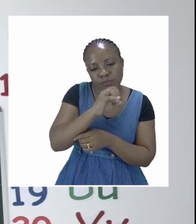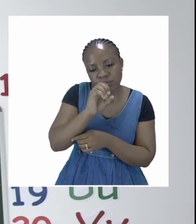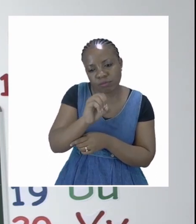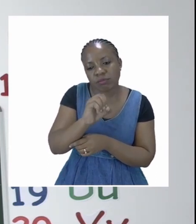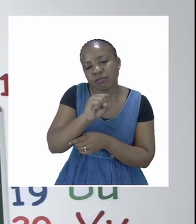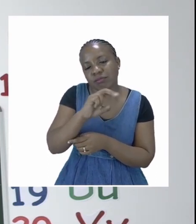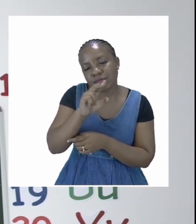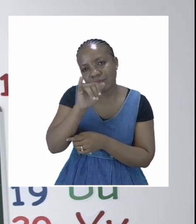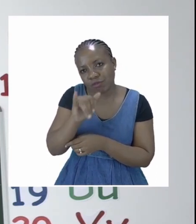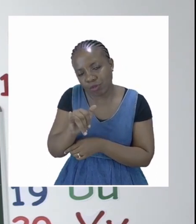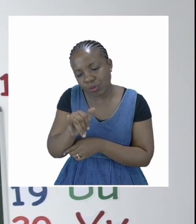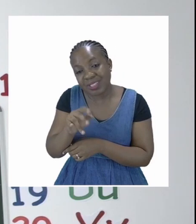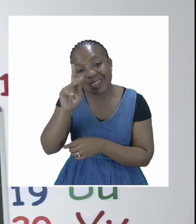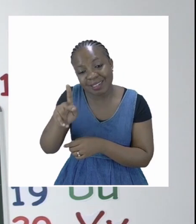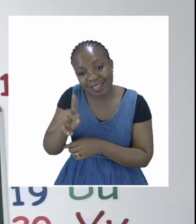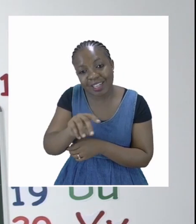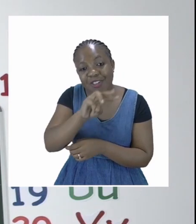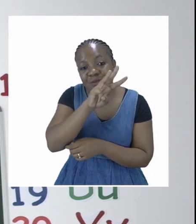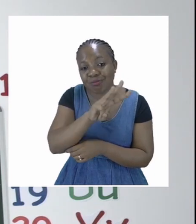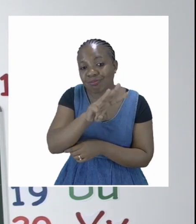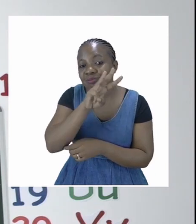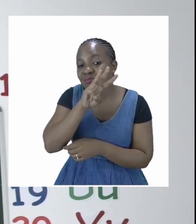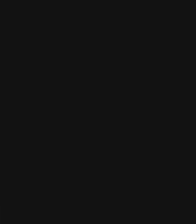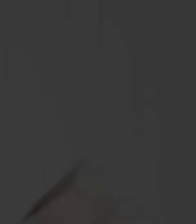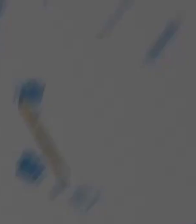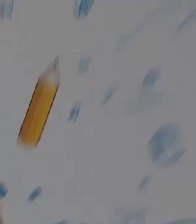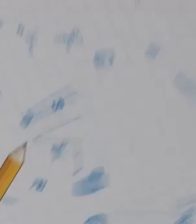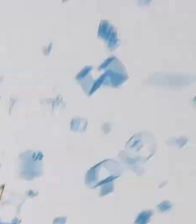our website, Zoshi Online.